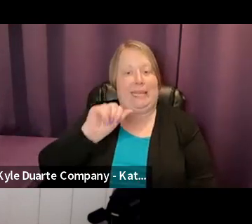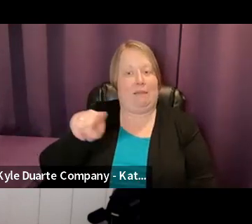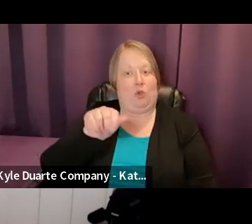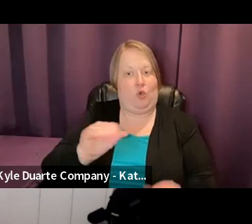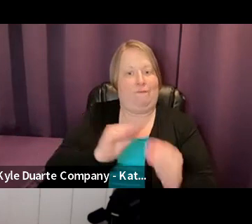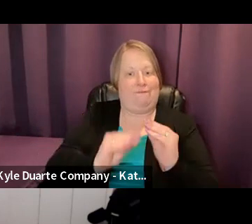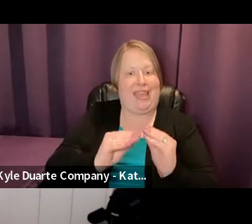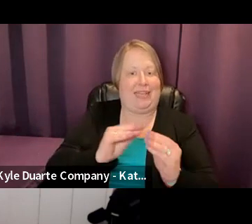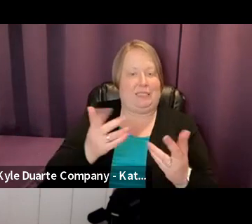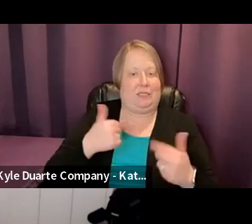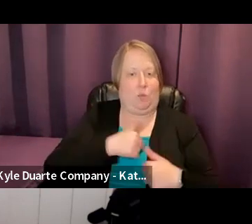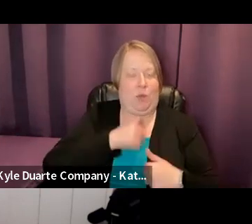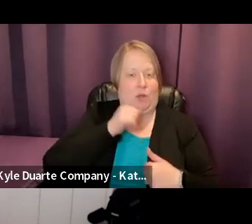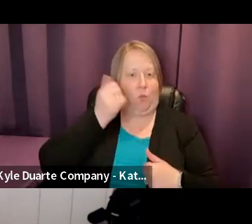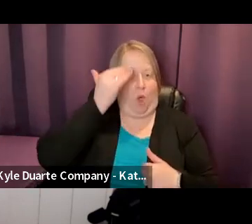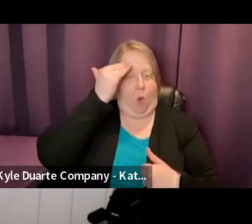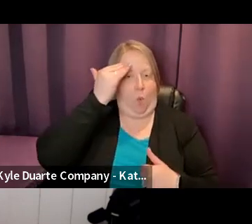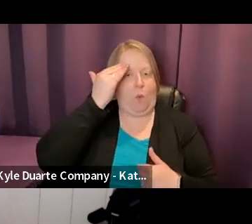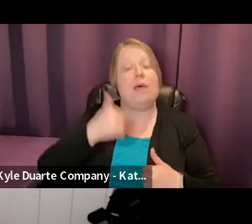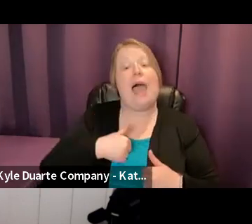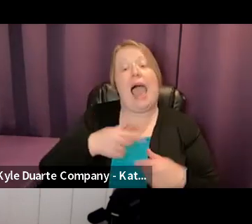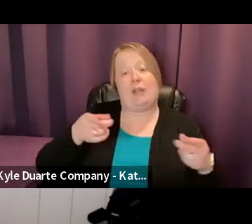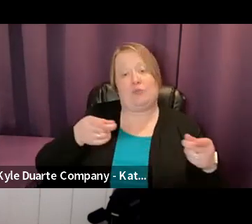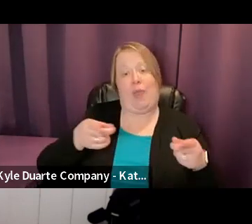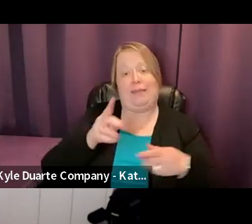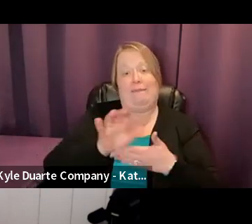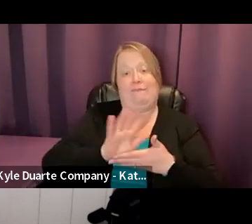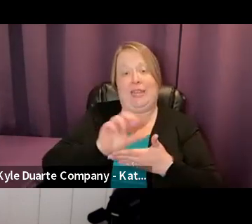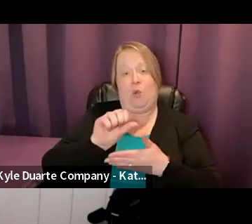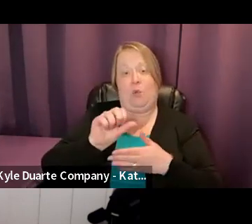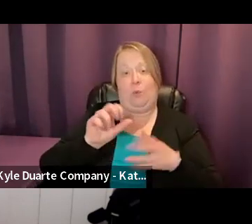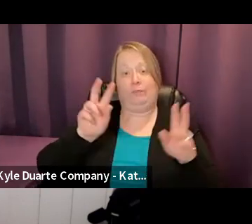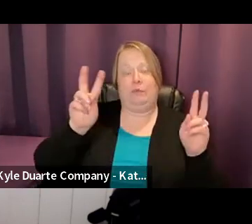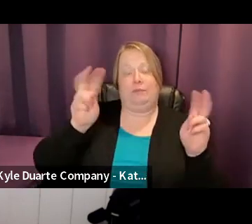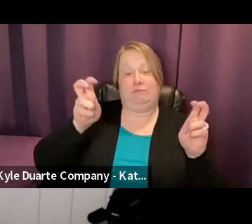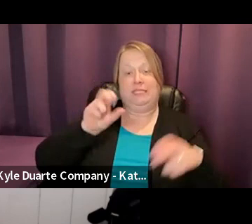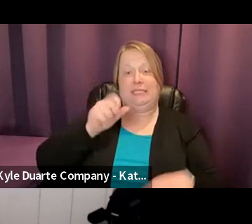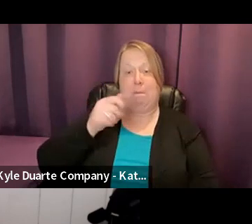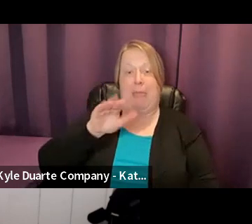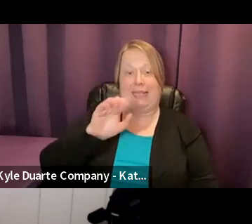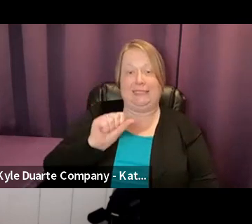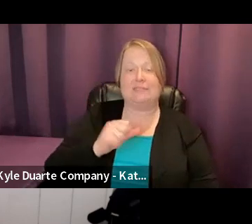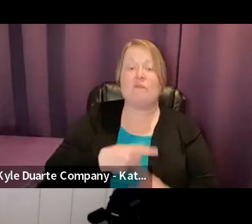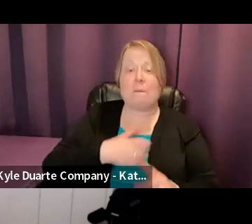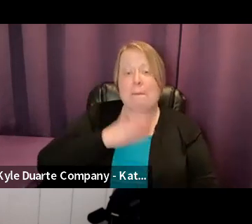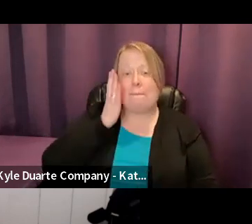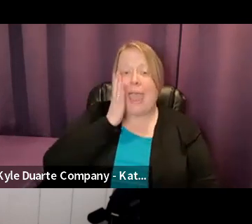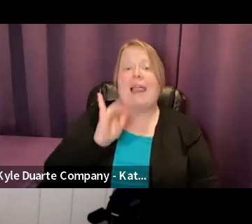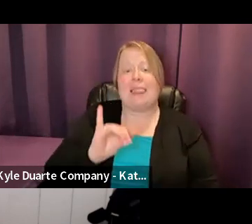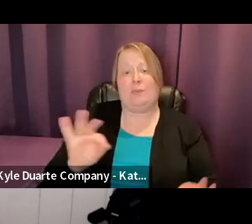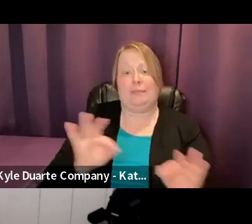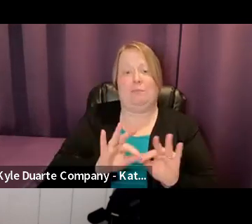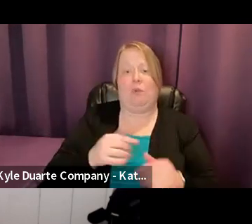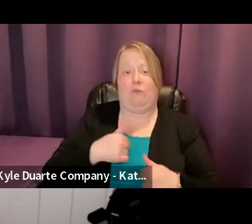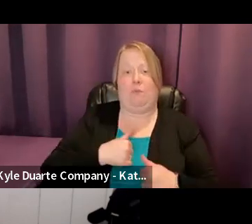directed the video Spaces from my bed, and it was very important for me to make that a hallmark of